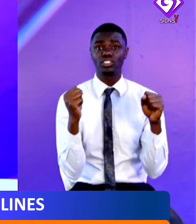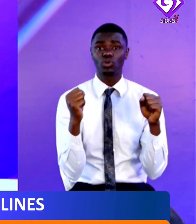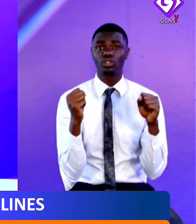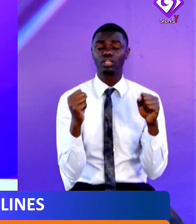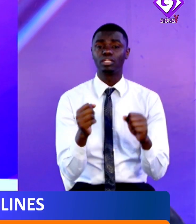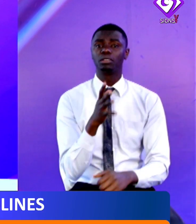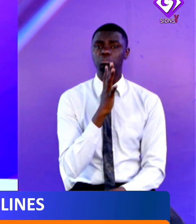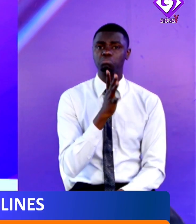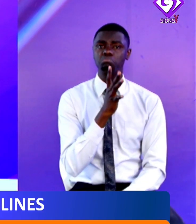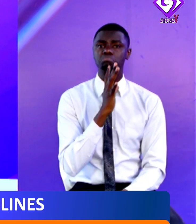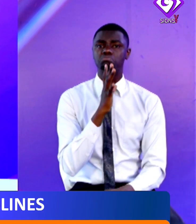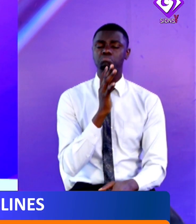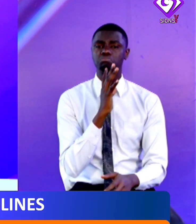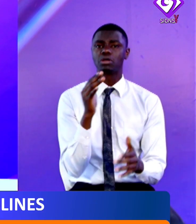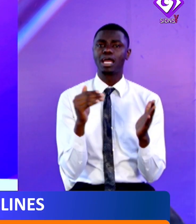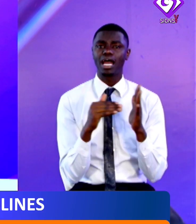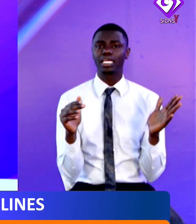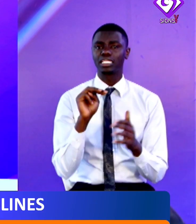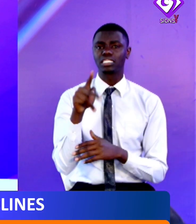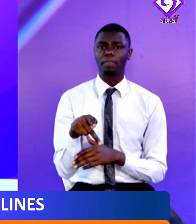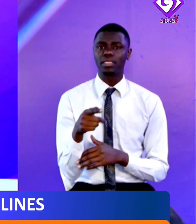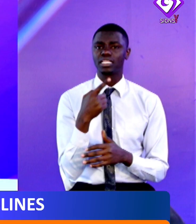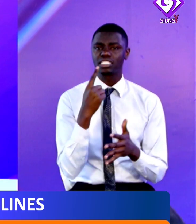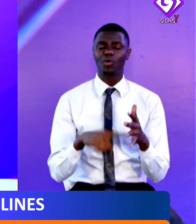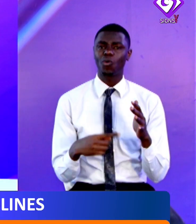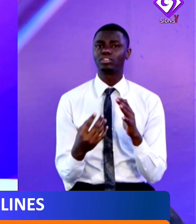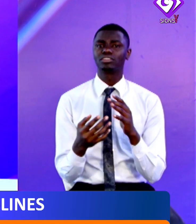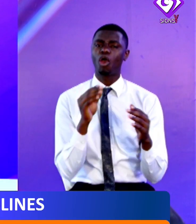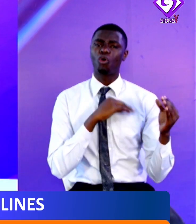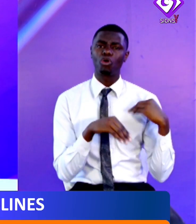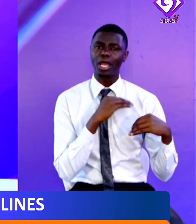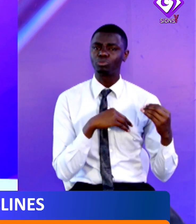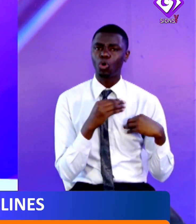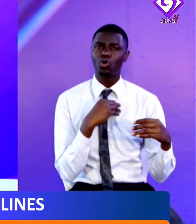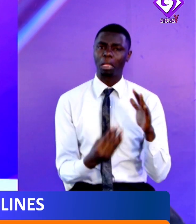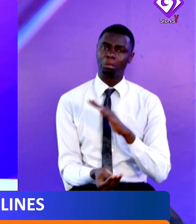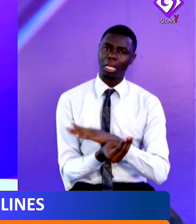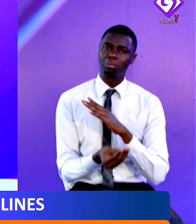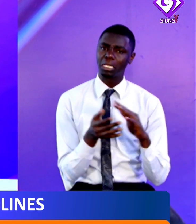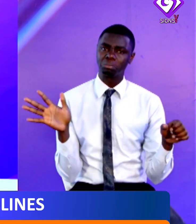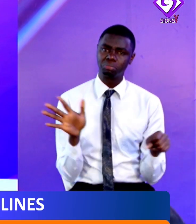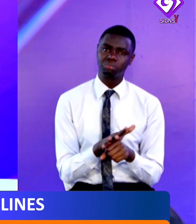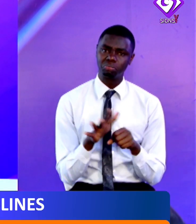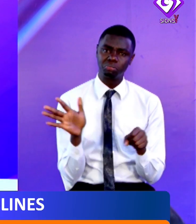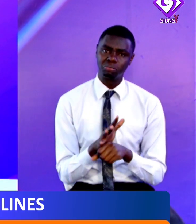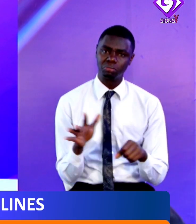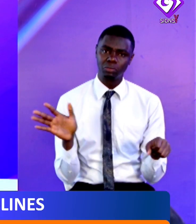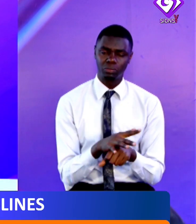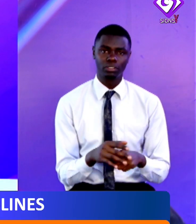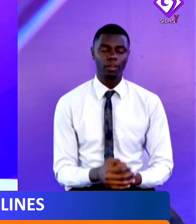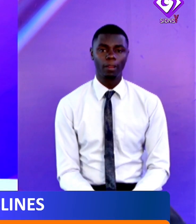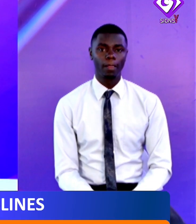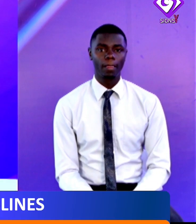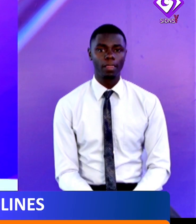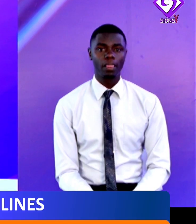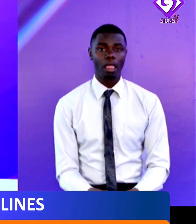read against the MPs, citing allegation of corruption and mass corruption, should I say. And we've just